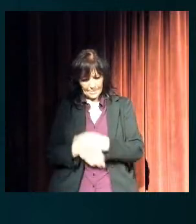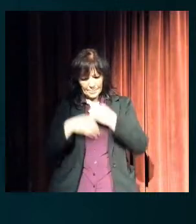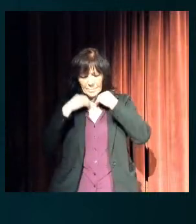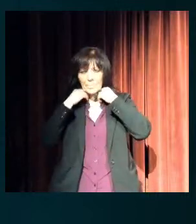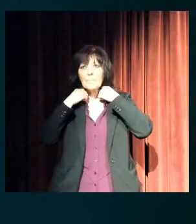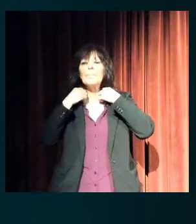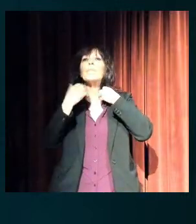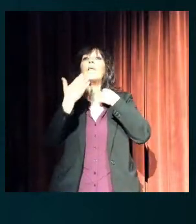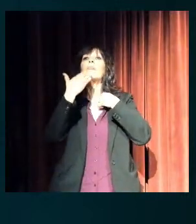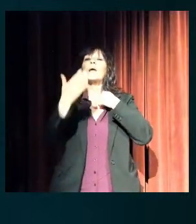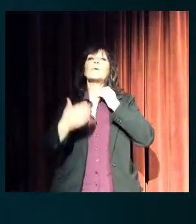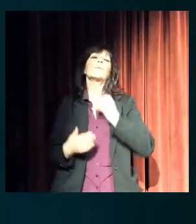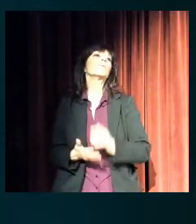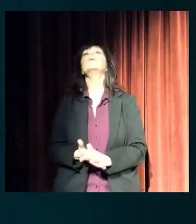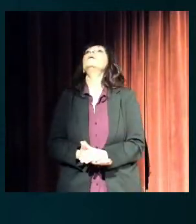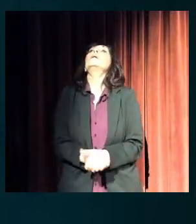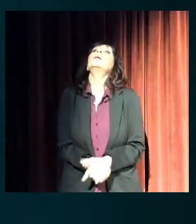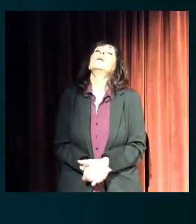Thank you.